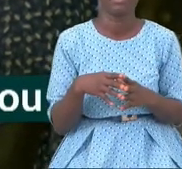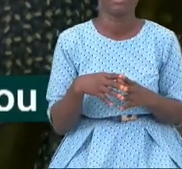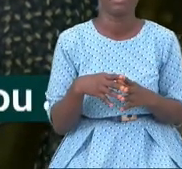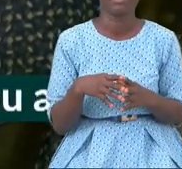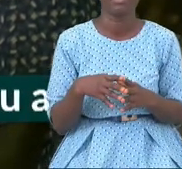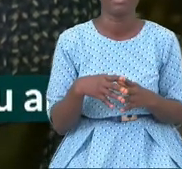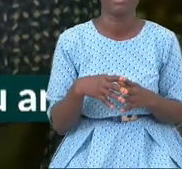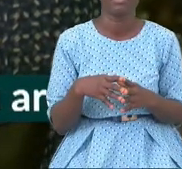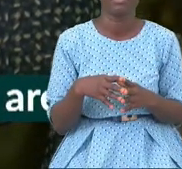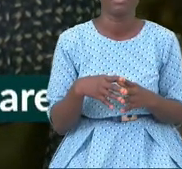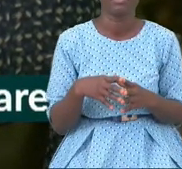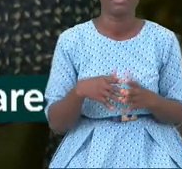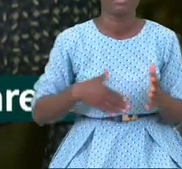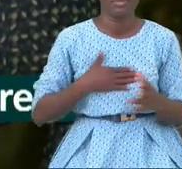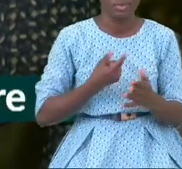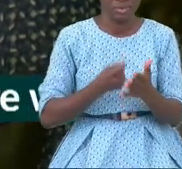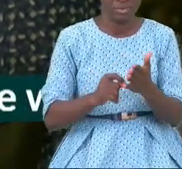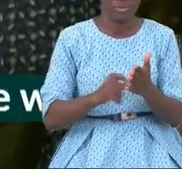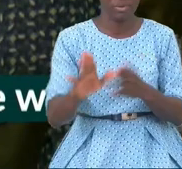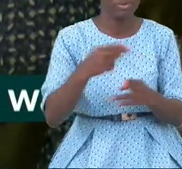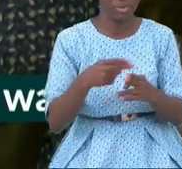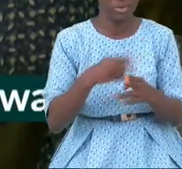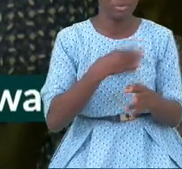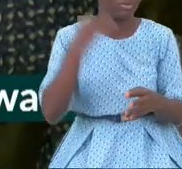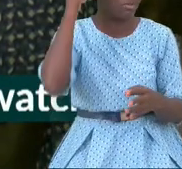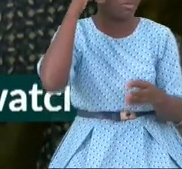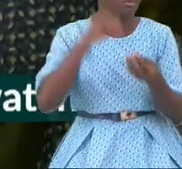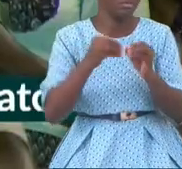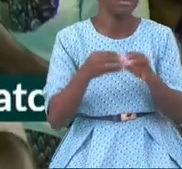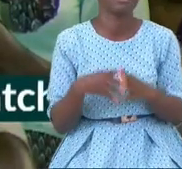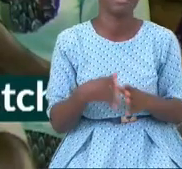to this WhatsApp number I'm going to tell you now.